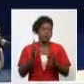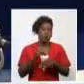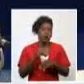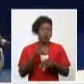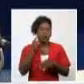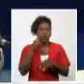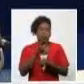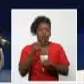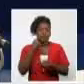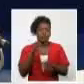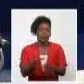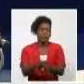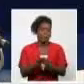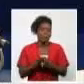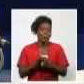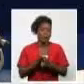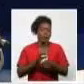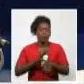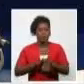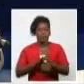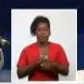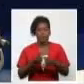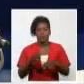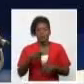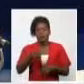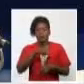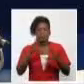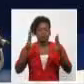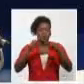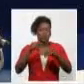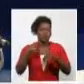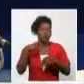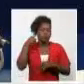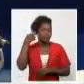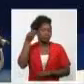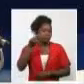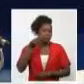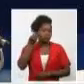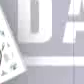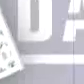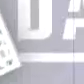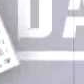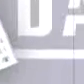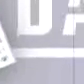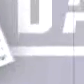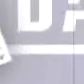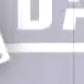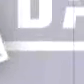positive rate that we had in our country until yesterday.